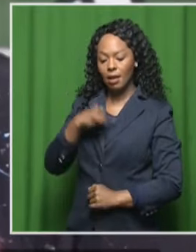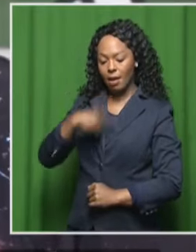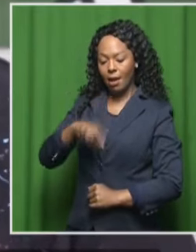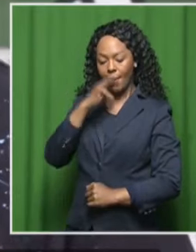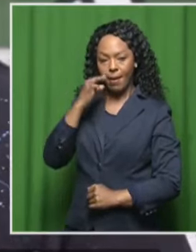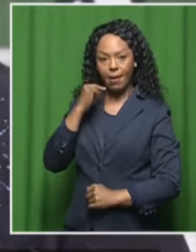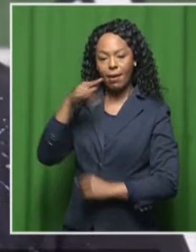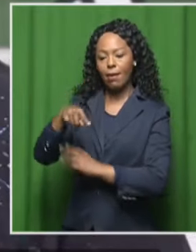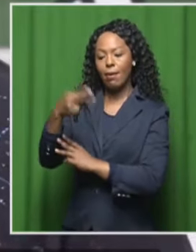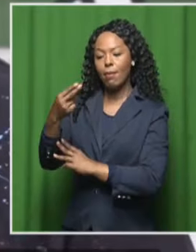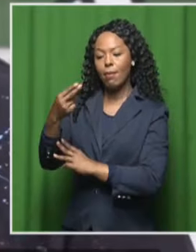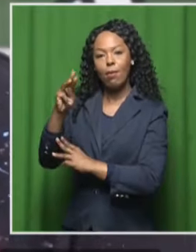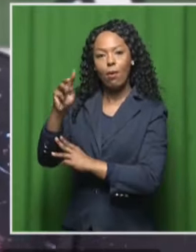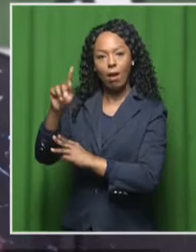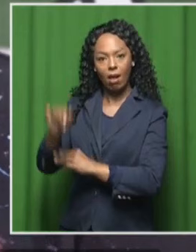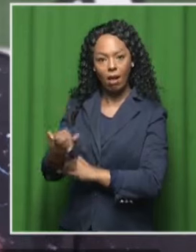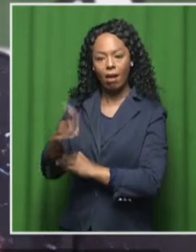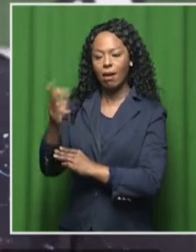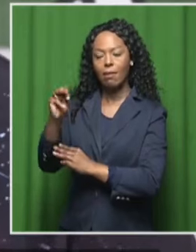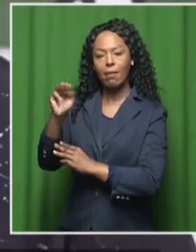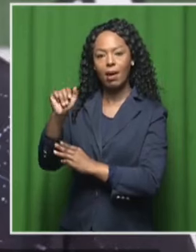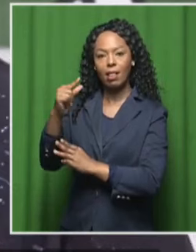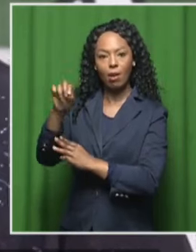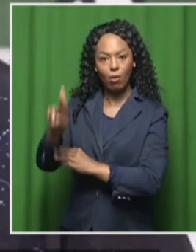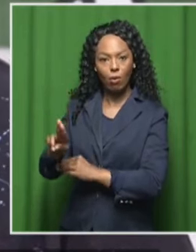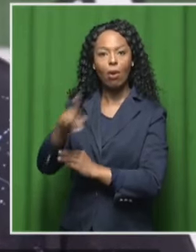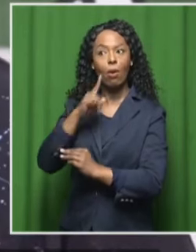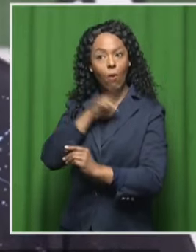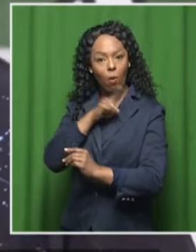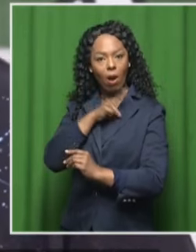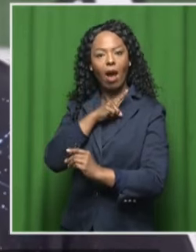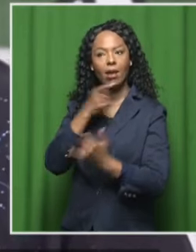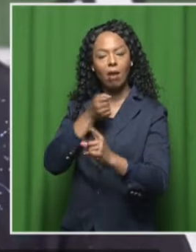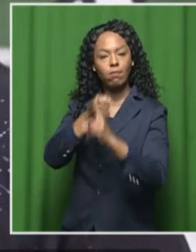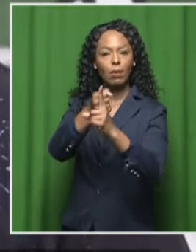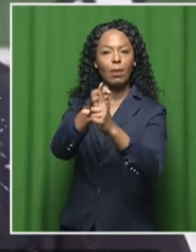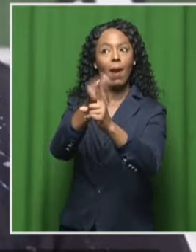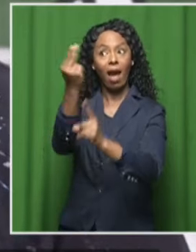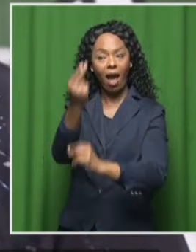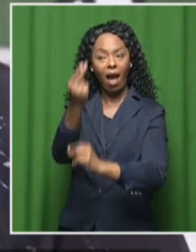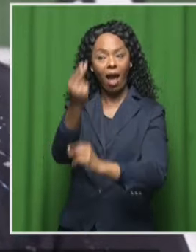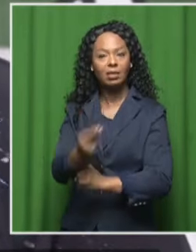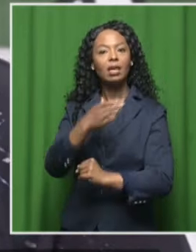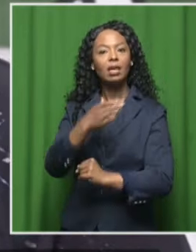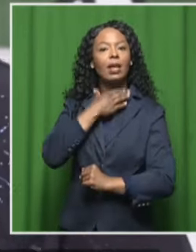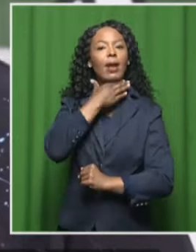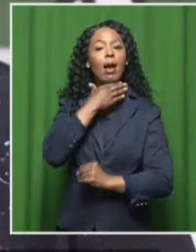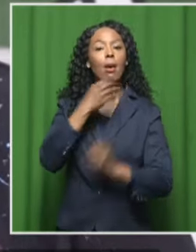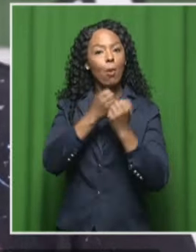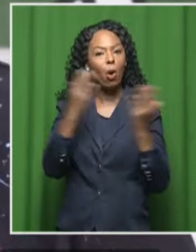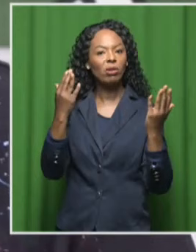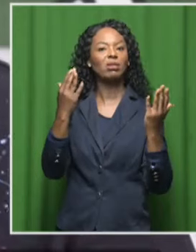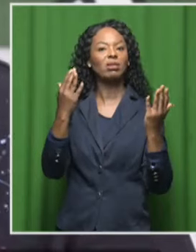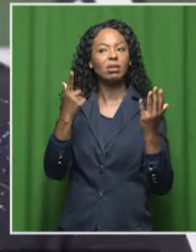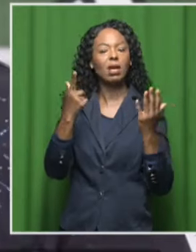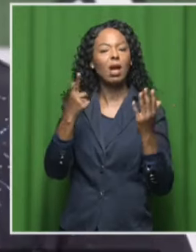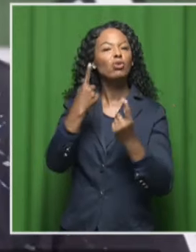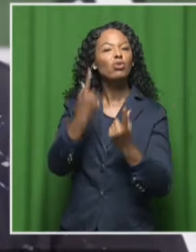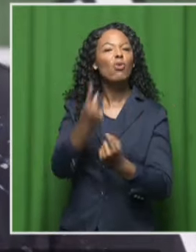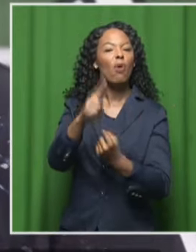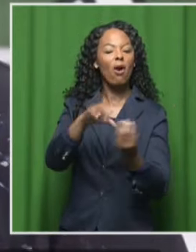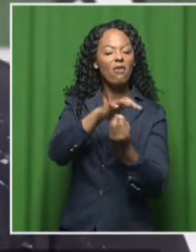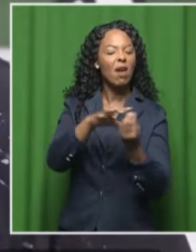this art office in Ndebele, it's because at the first place, AmaNdebele, they were doing this for their families and friends. They didn't